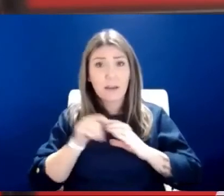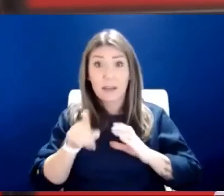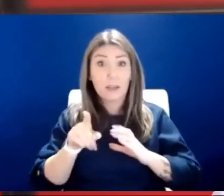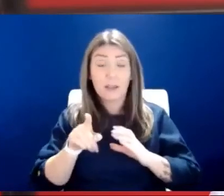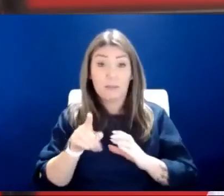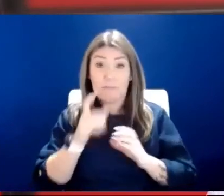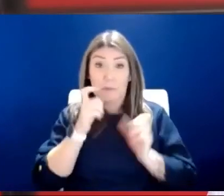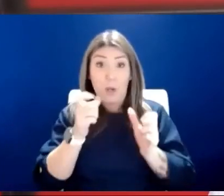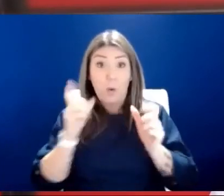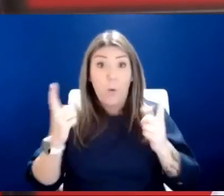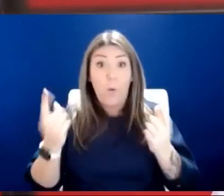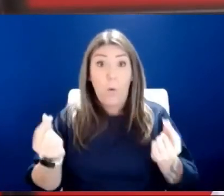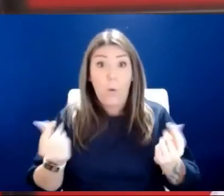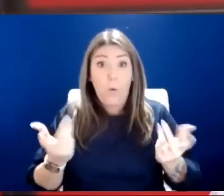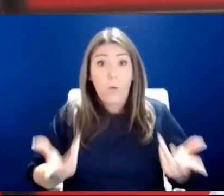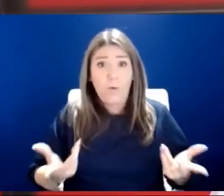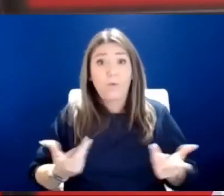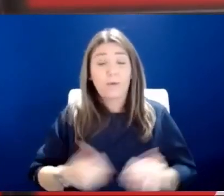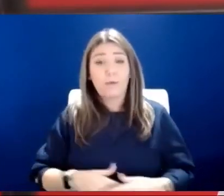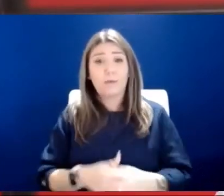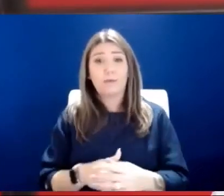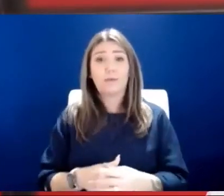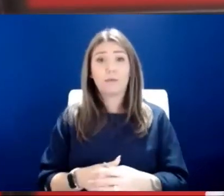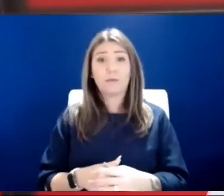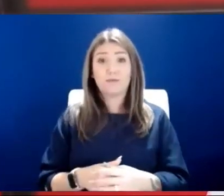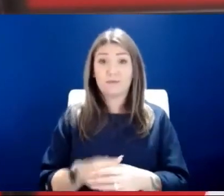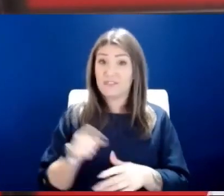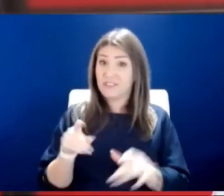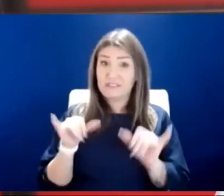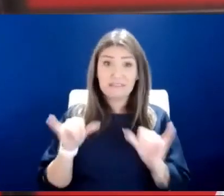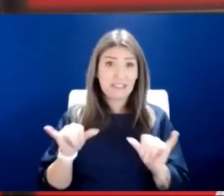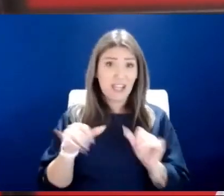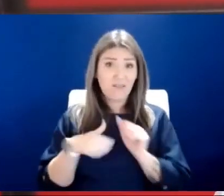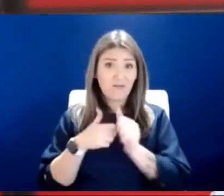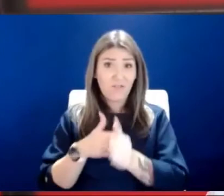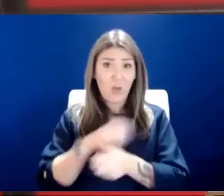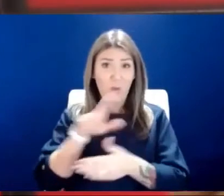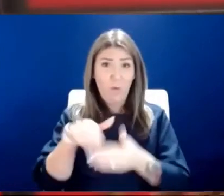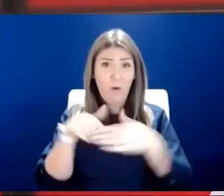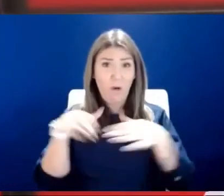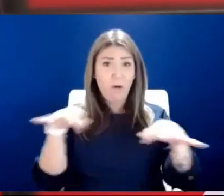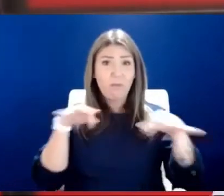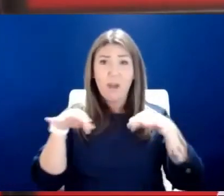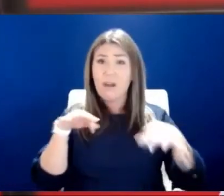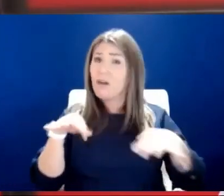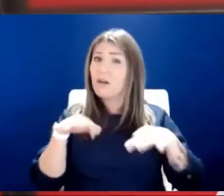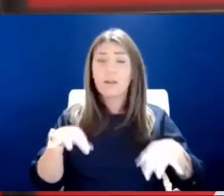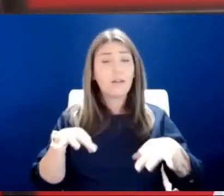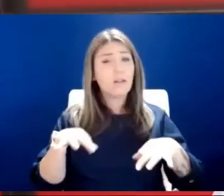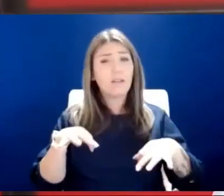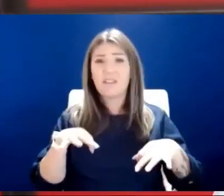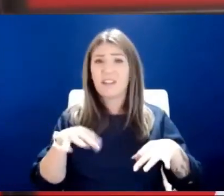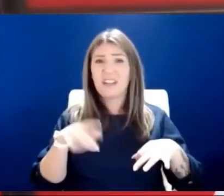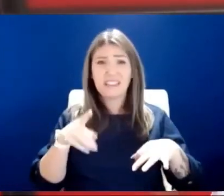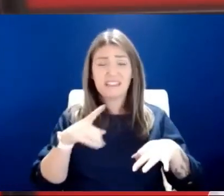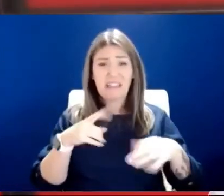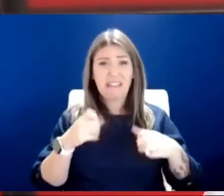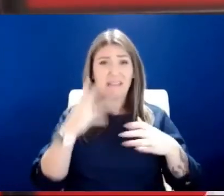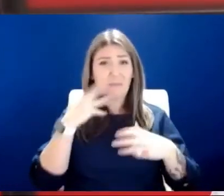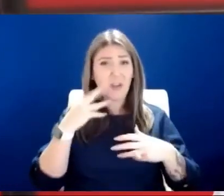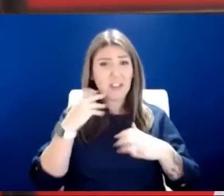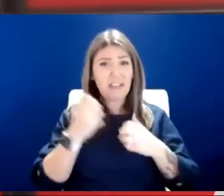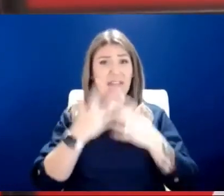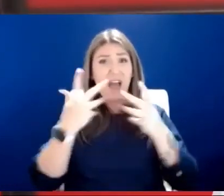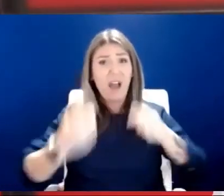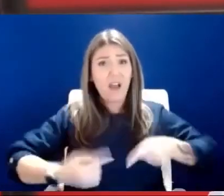trip. He stayed. He followed every instructions. He'd been through a lot of tough times during his